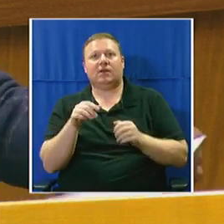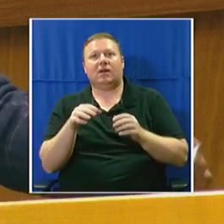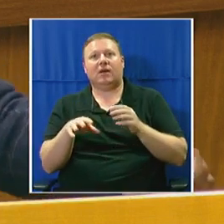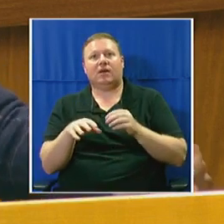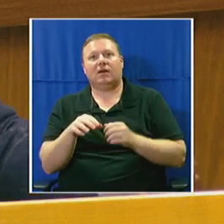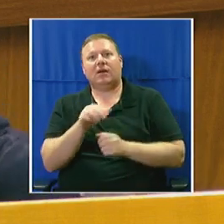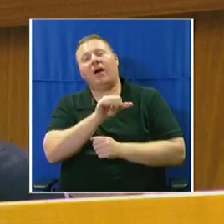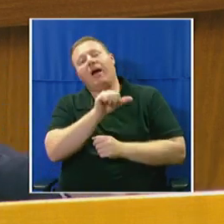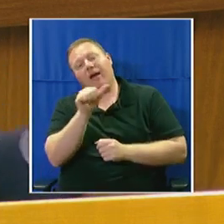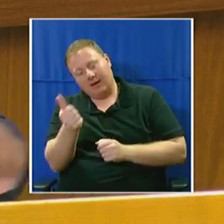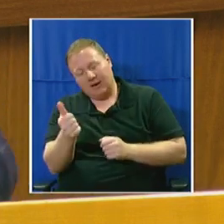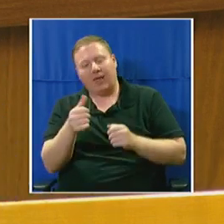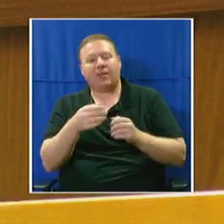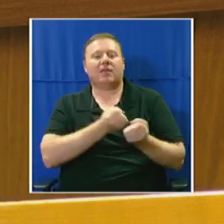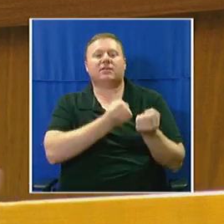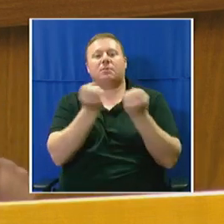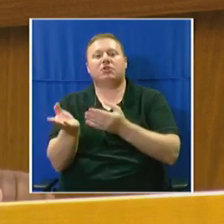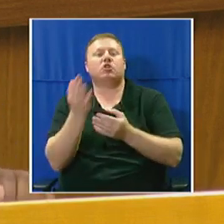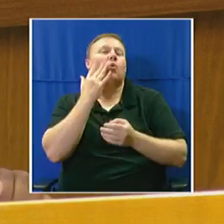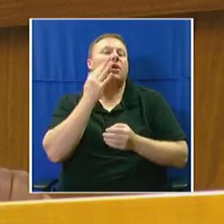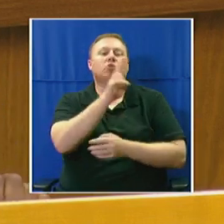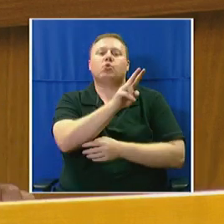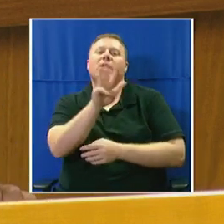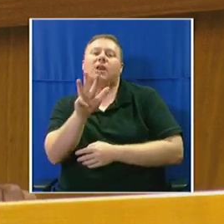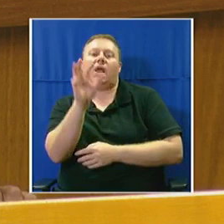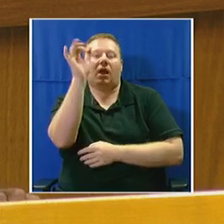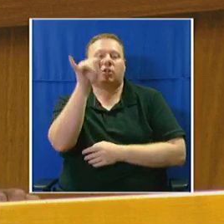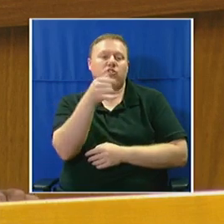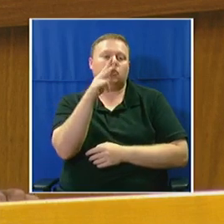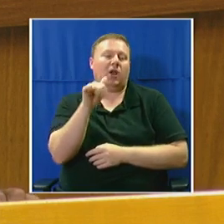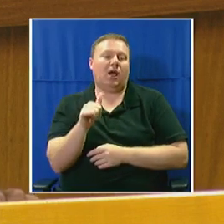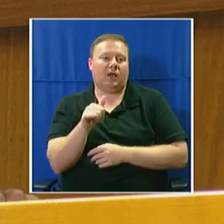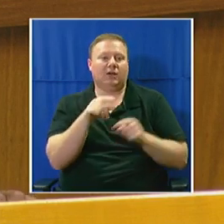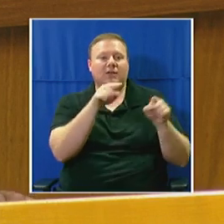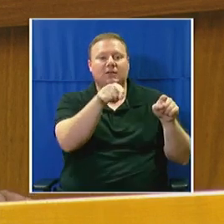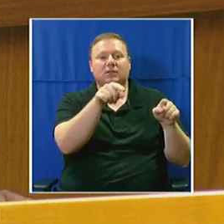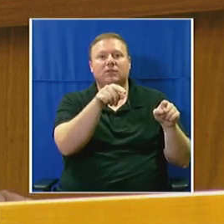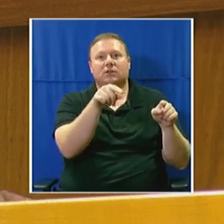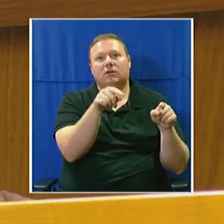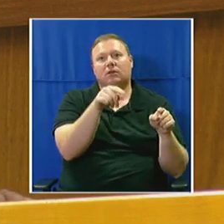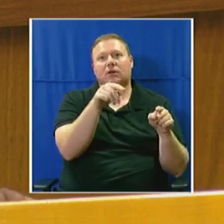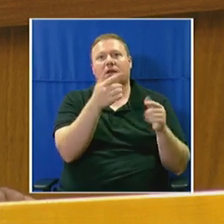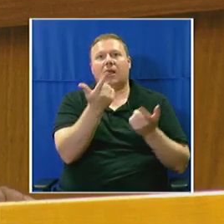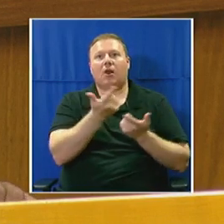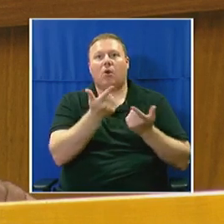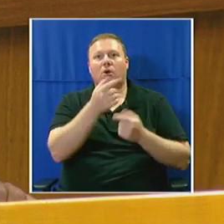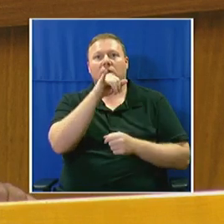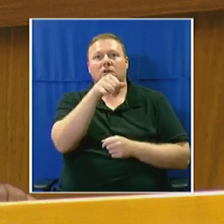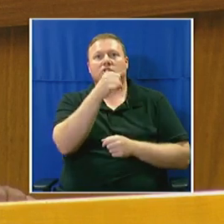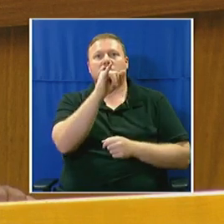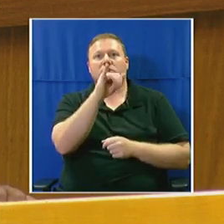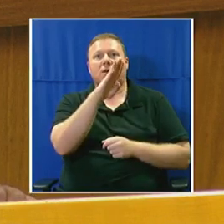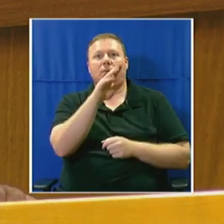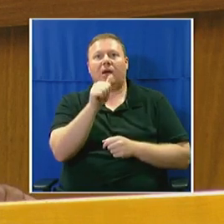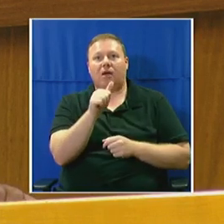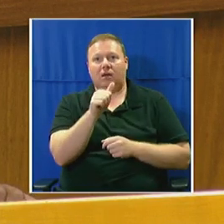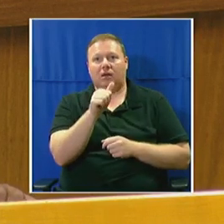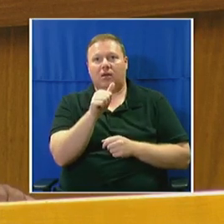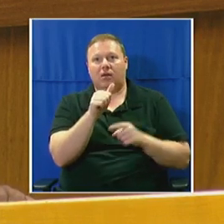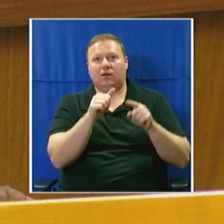26 July 2019 Advocate M submitted his representations to the committee